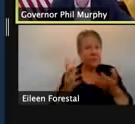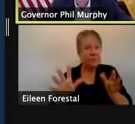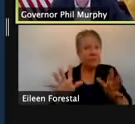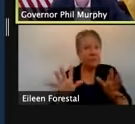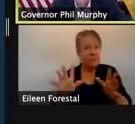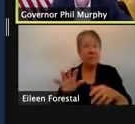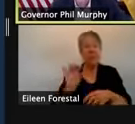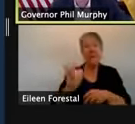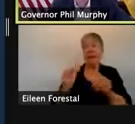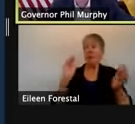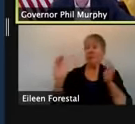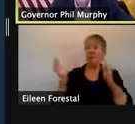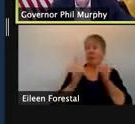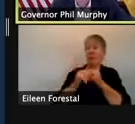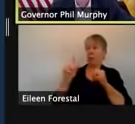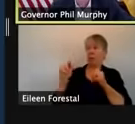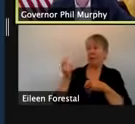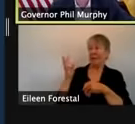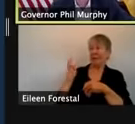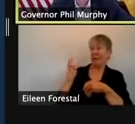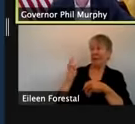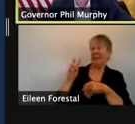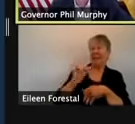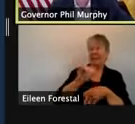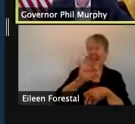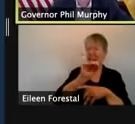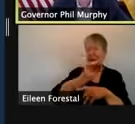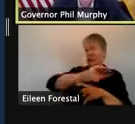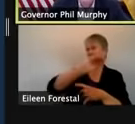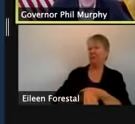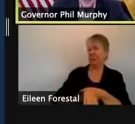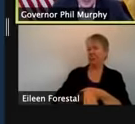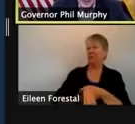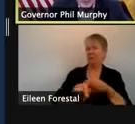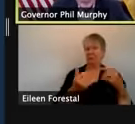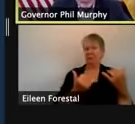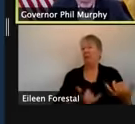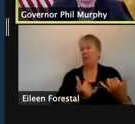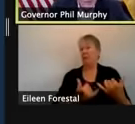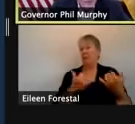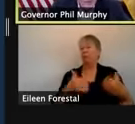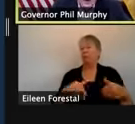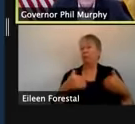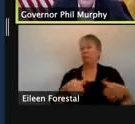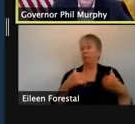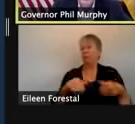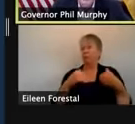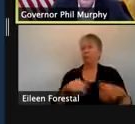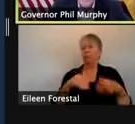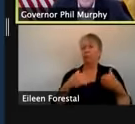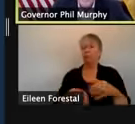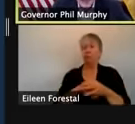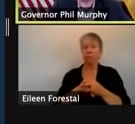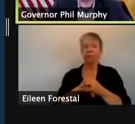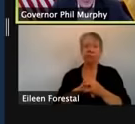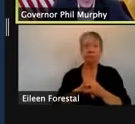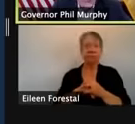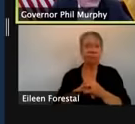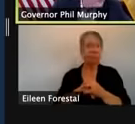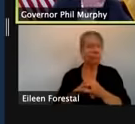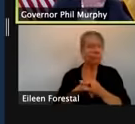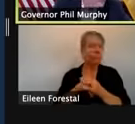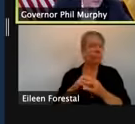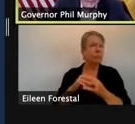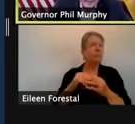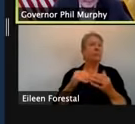entire total vote in the 2016 presidential. We've got a private wager, Mahen and I, as to what